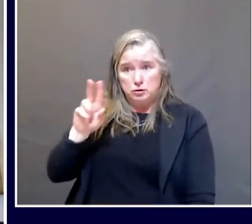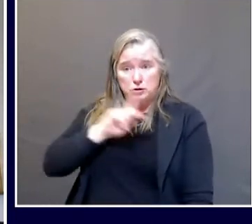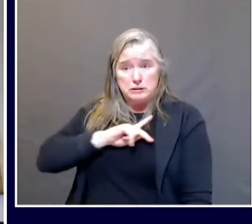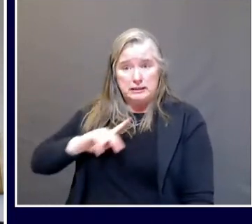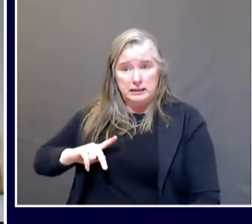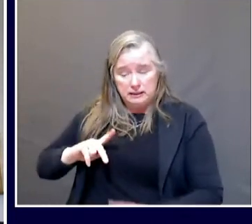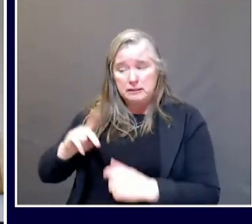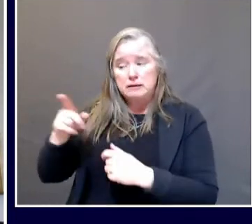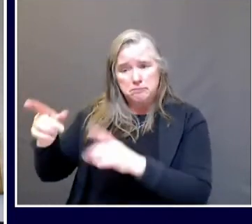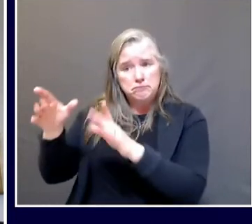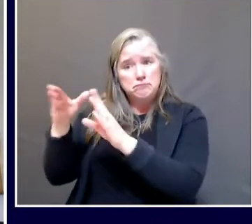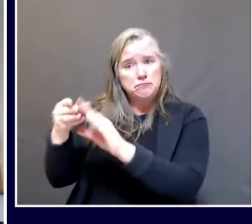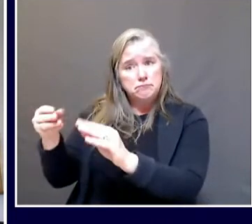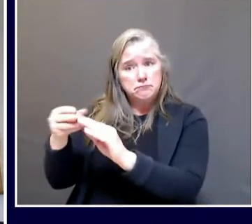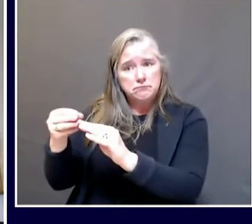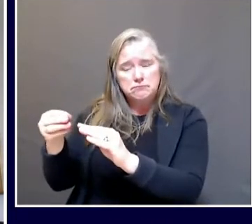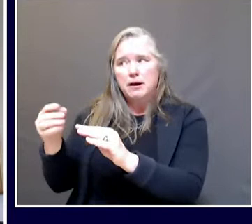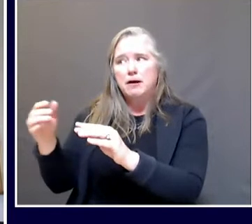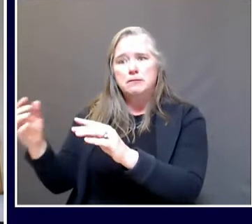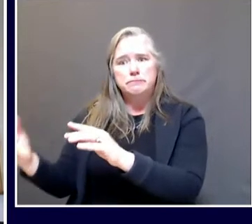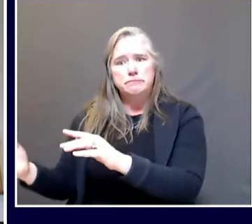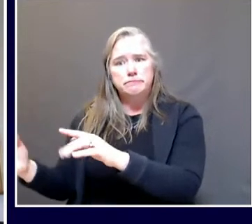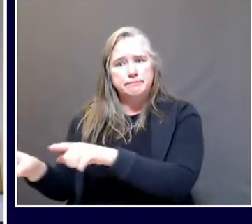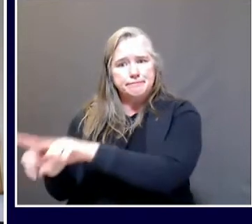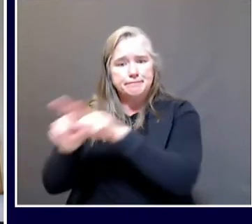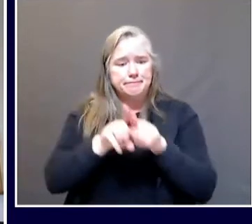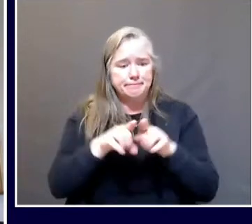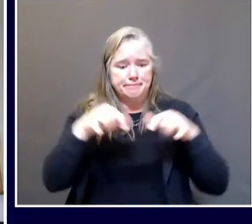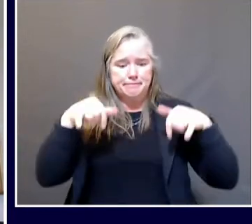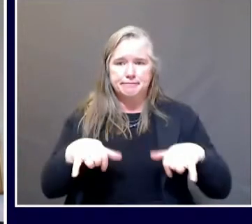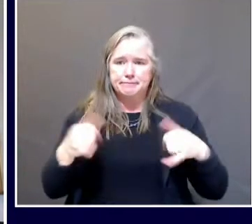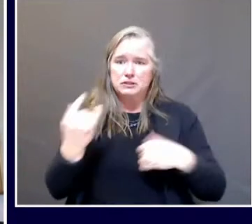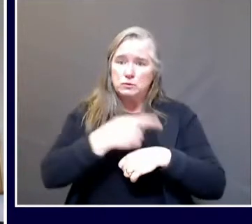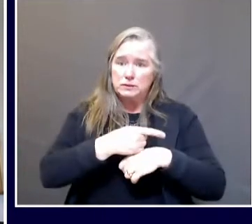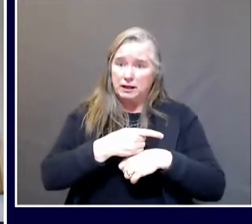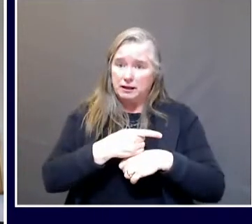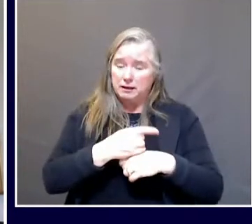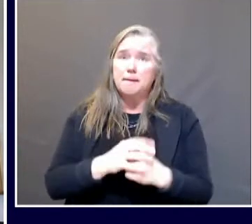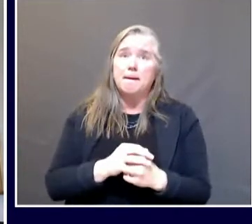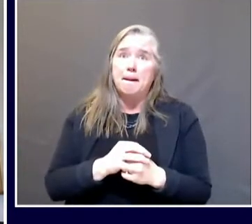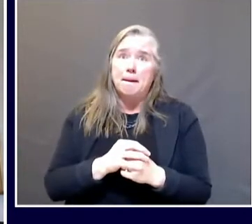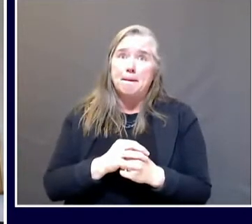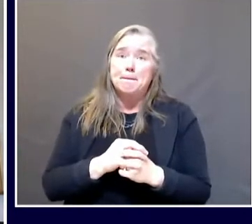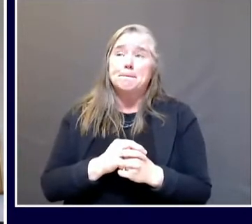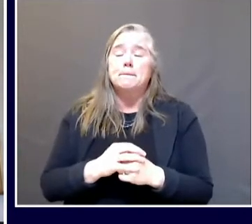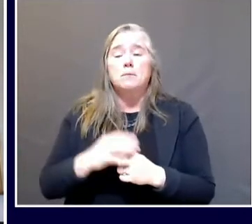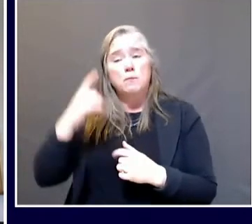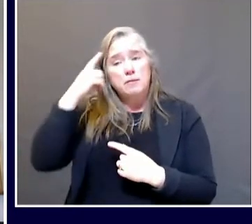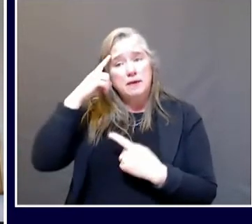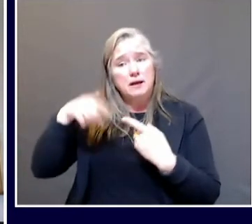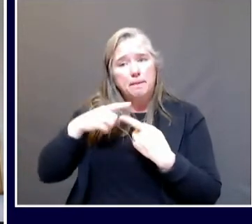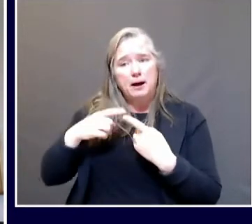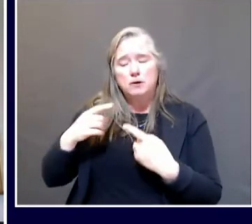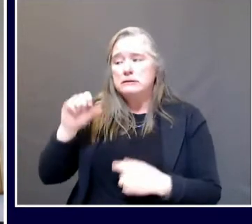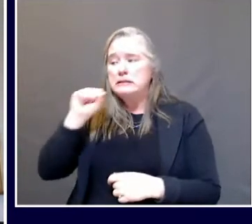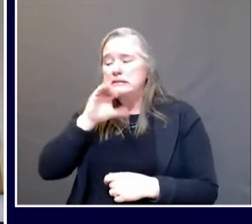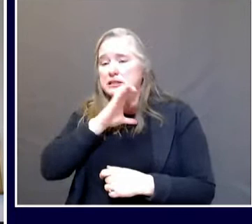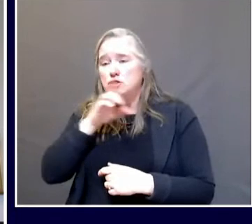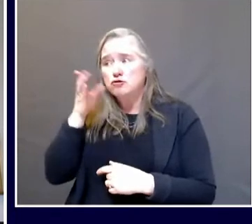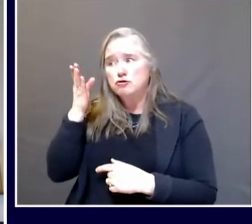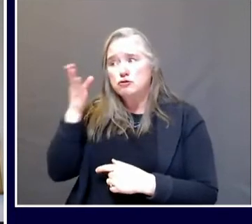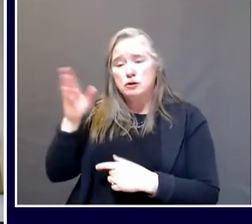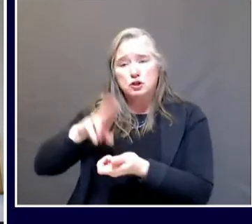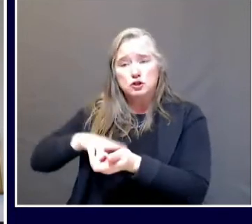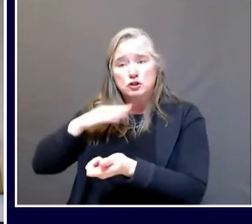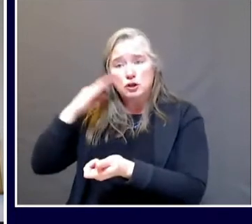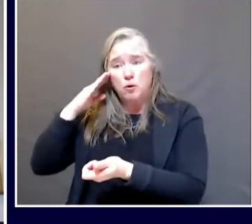brought into stark relief. As we think about the elderly in nursing homes, the young who are out working,